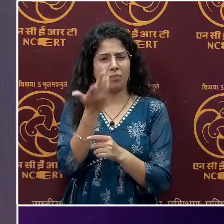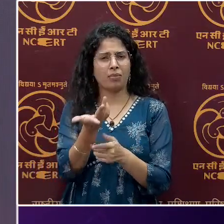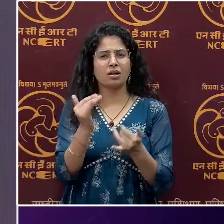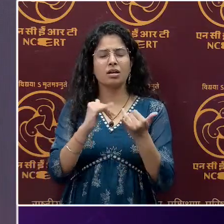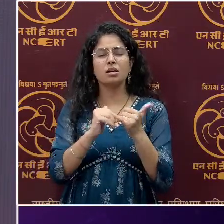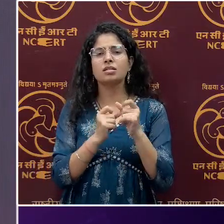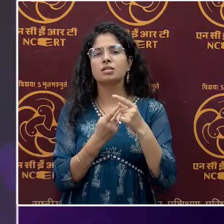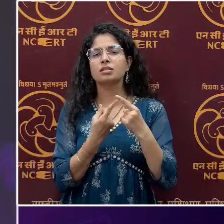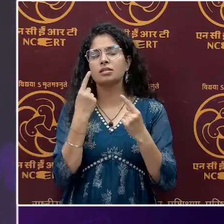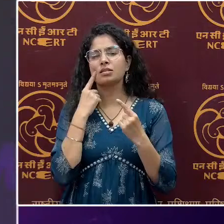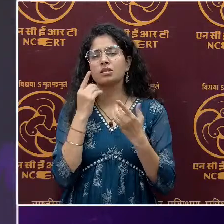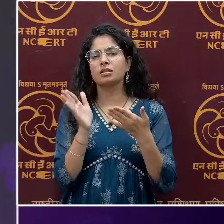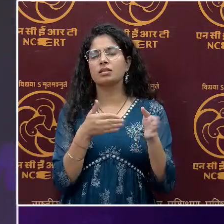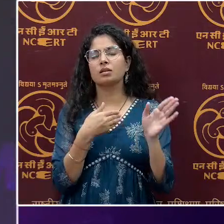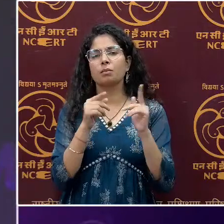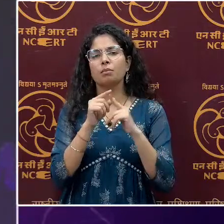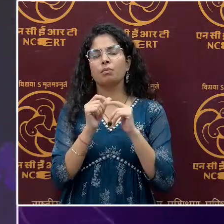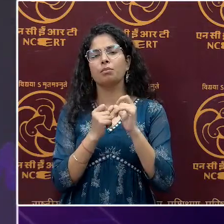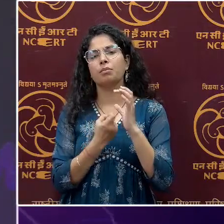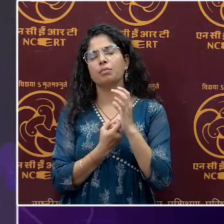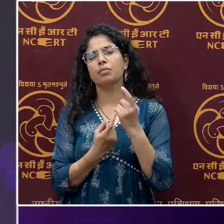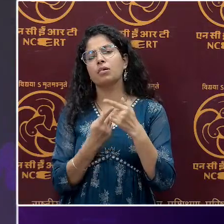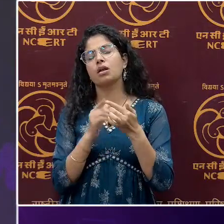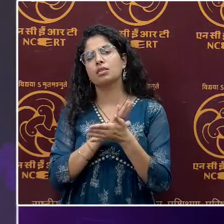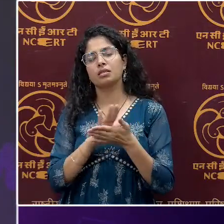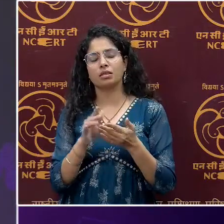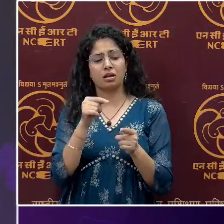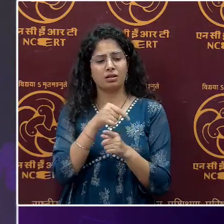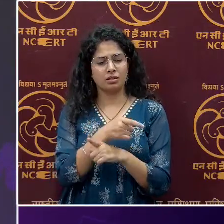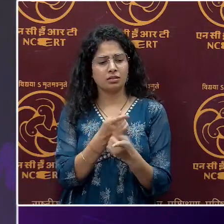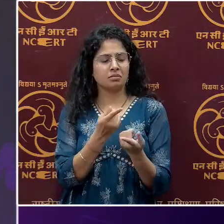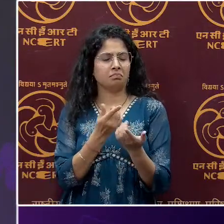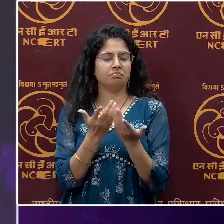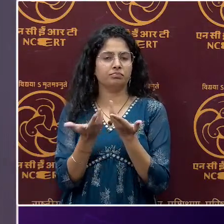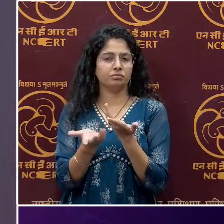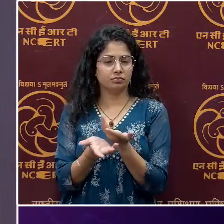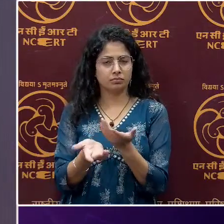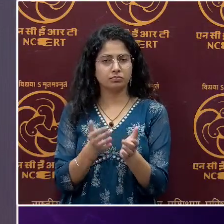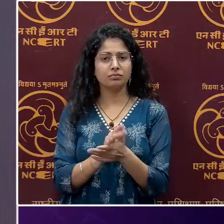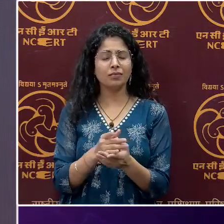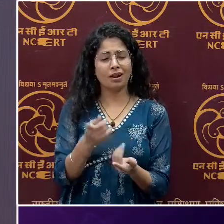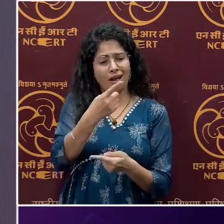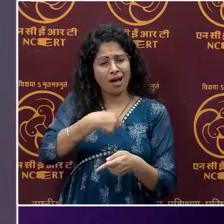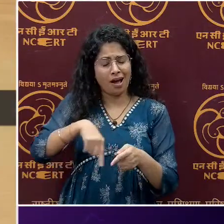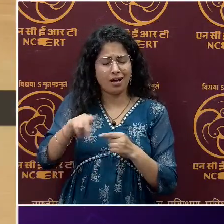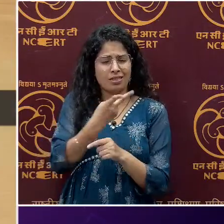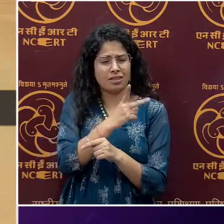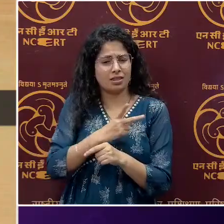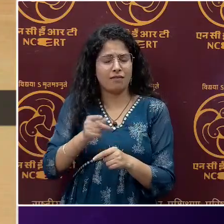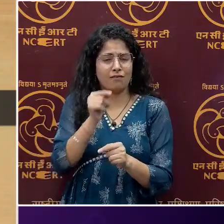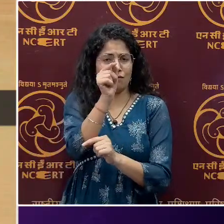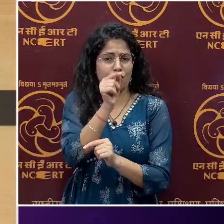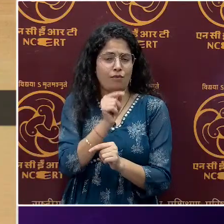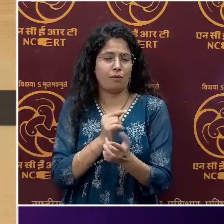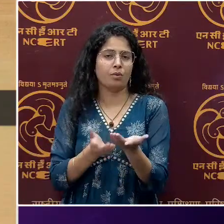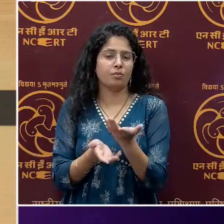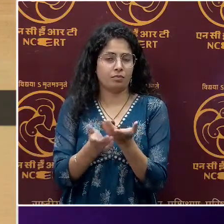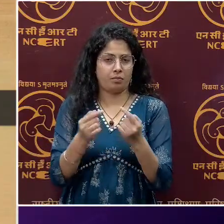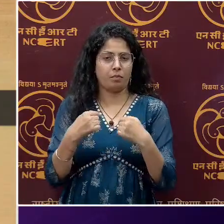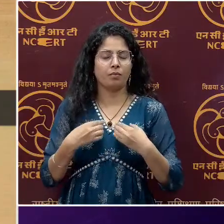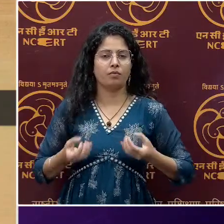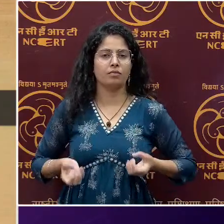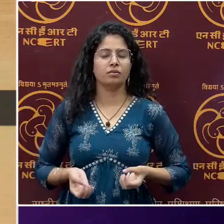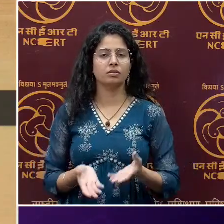pratha. Yes. So we are going to talk about that also here. So we are going to talk a lot in this chapter. Let me start